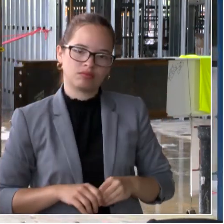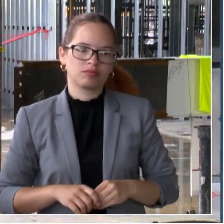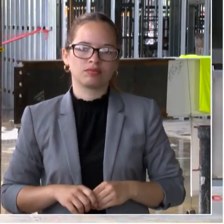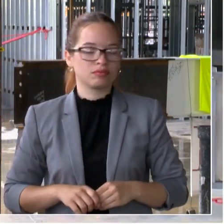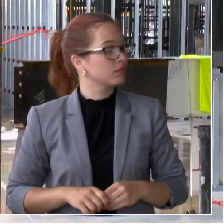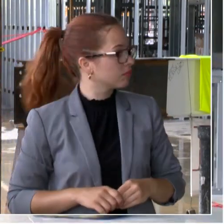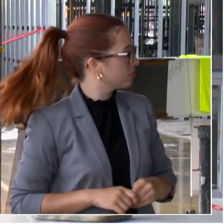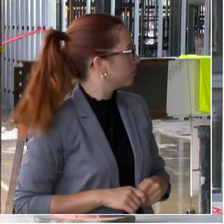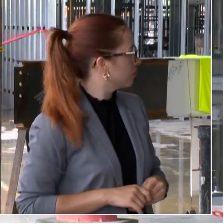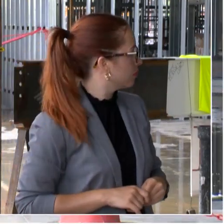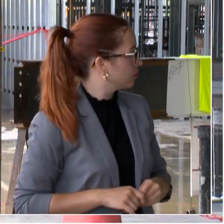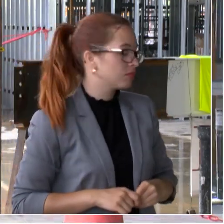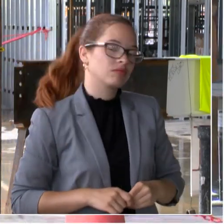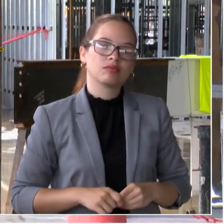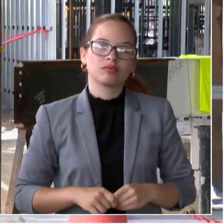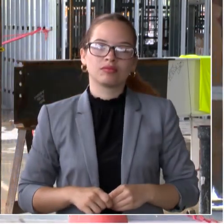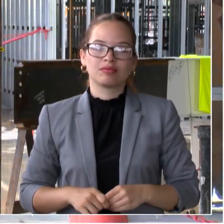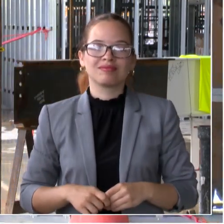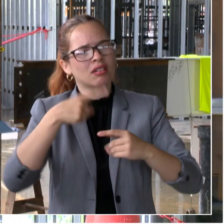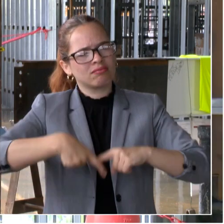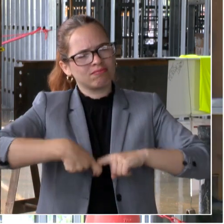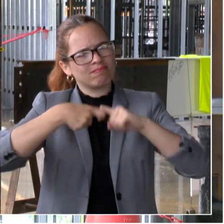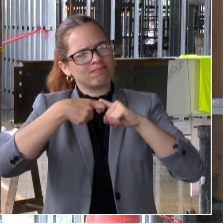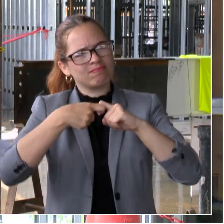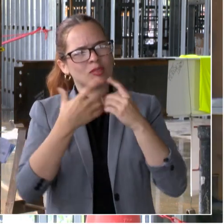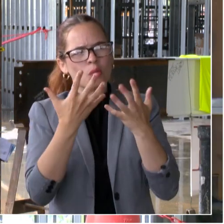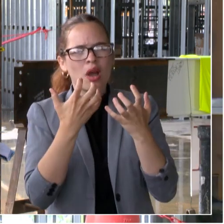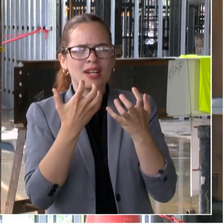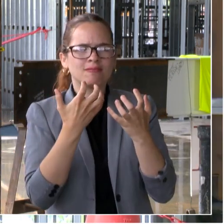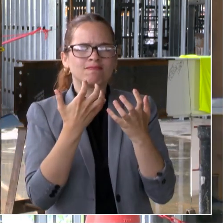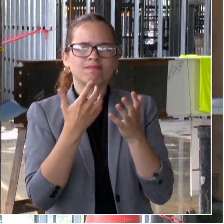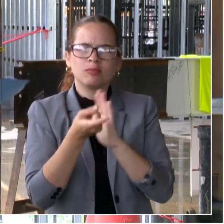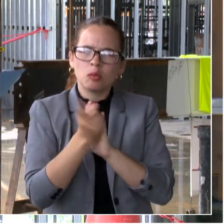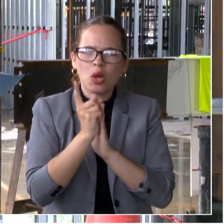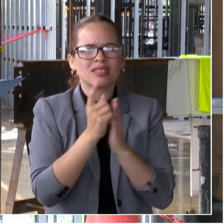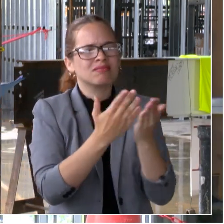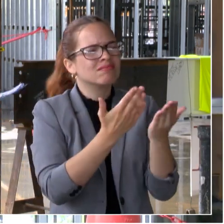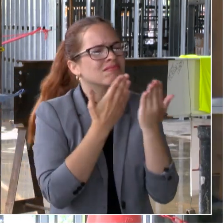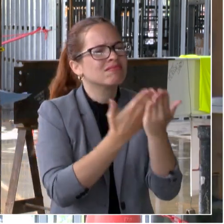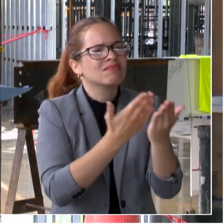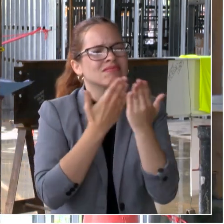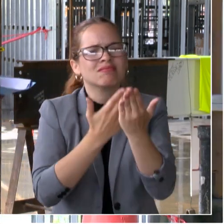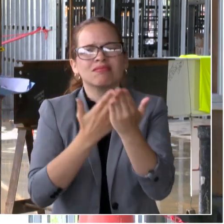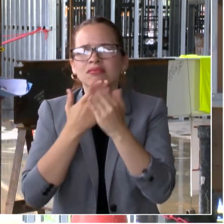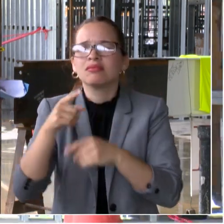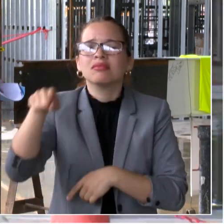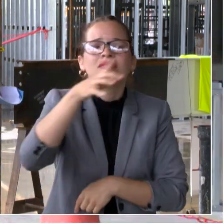of Turner Construction, who has been a phenomenal partner in building this facility. Darian.